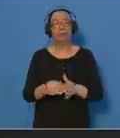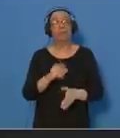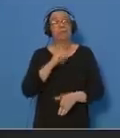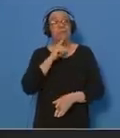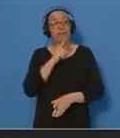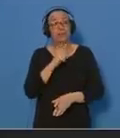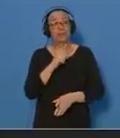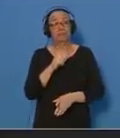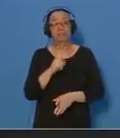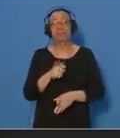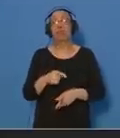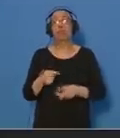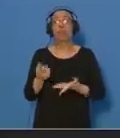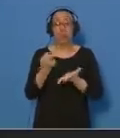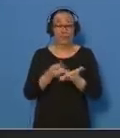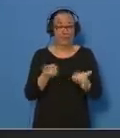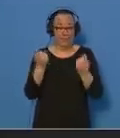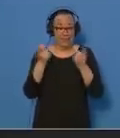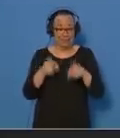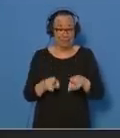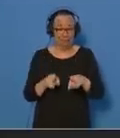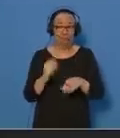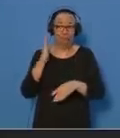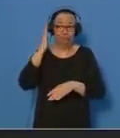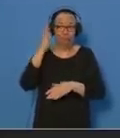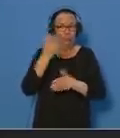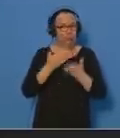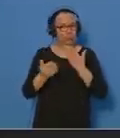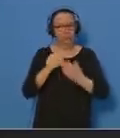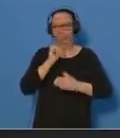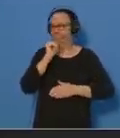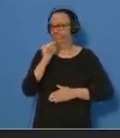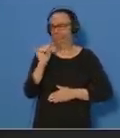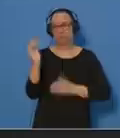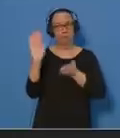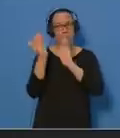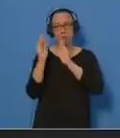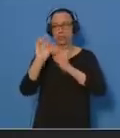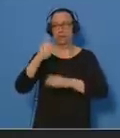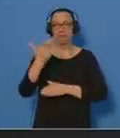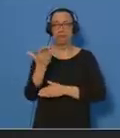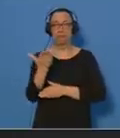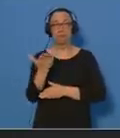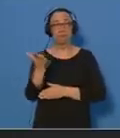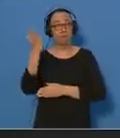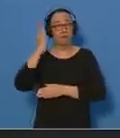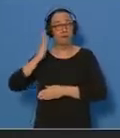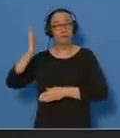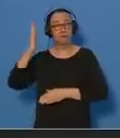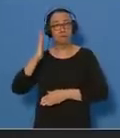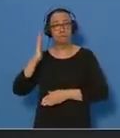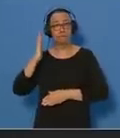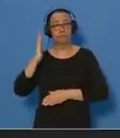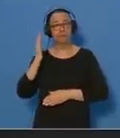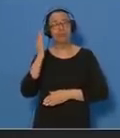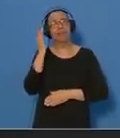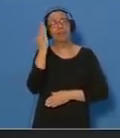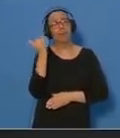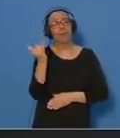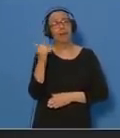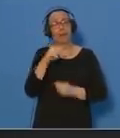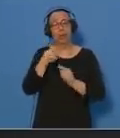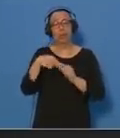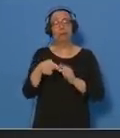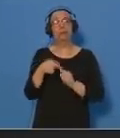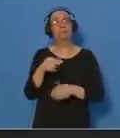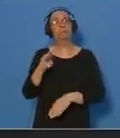that is coming may not be like anything we have seen before. That is a fact. And that is the reason why, when the Minister of Finance and